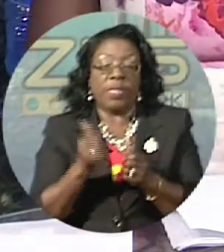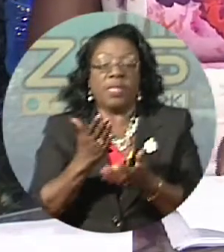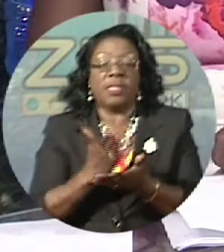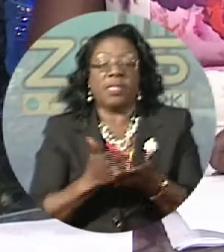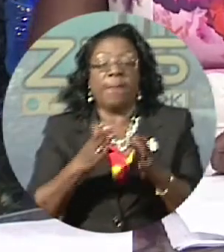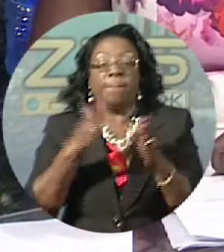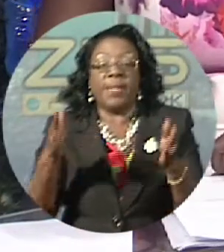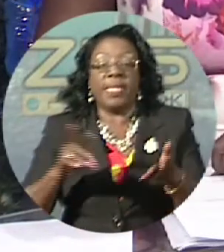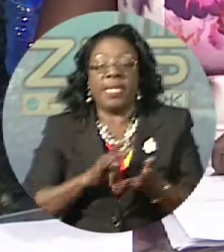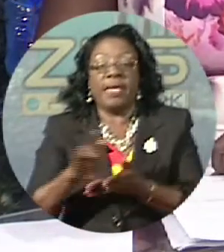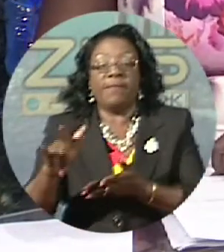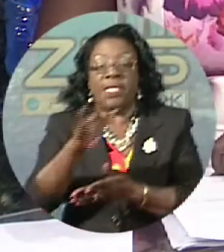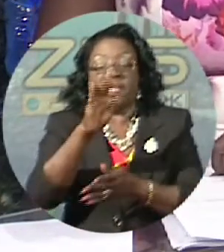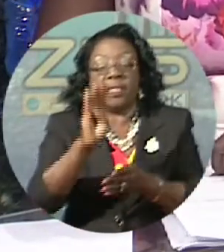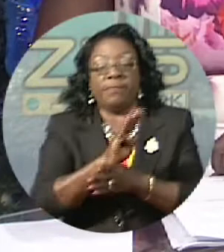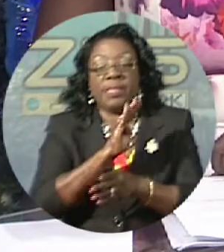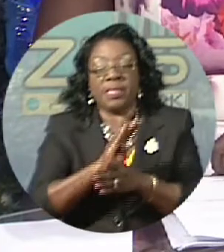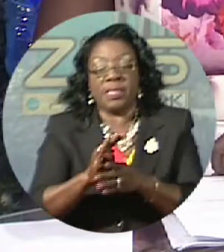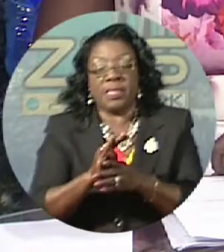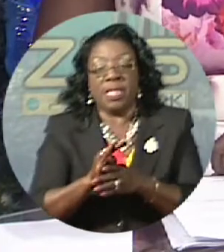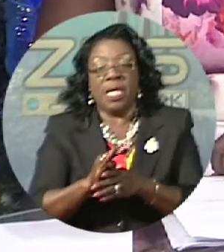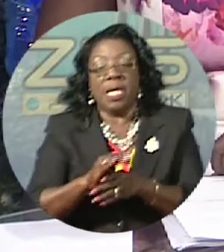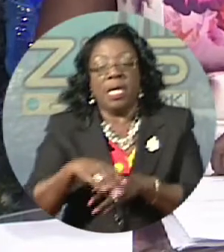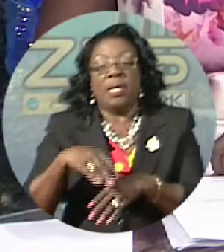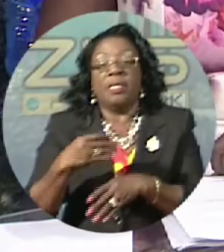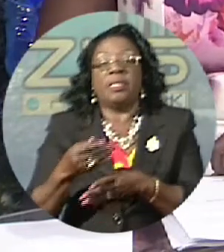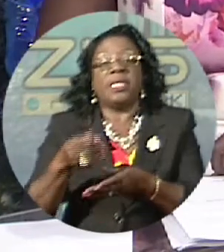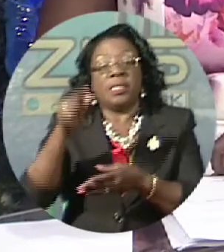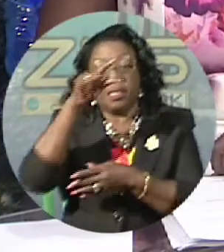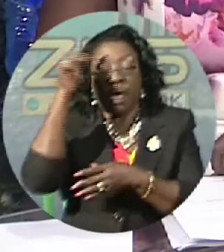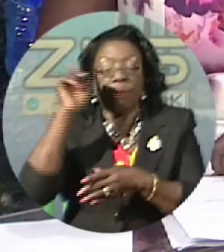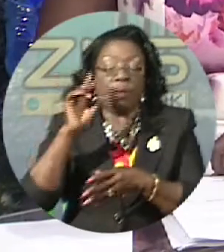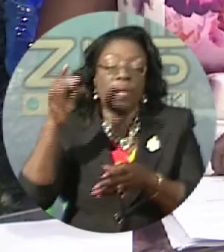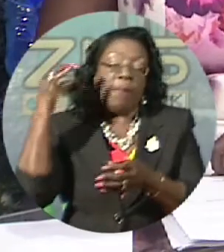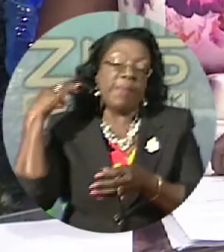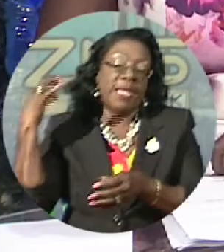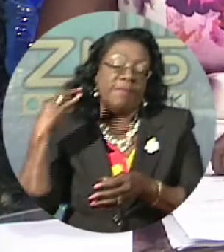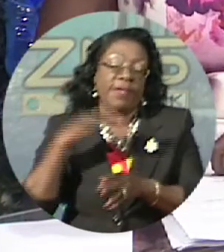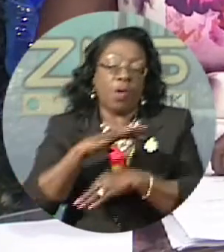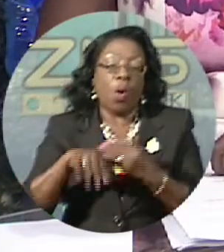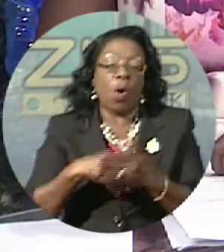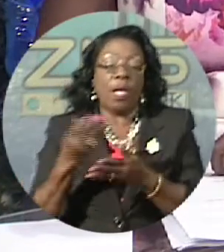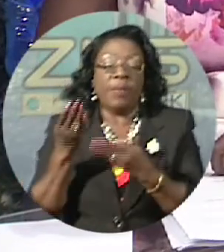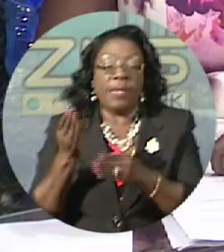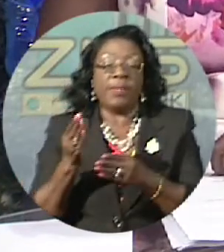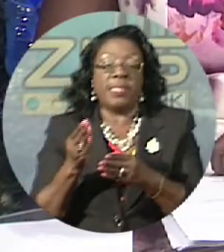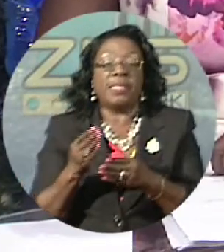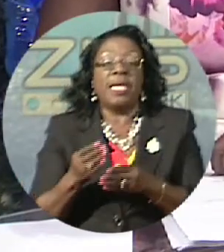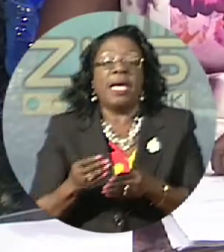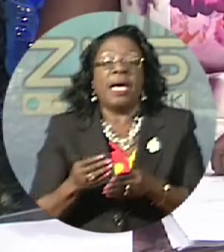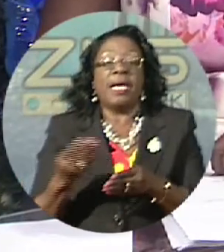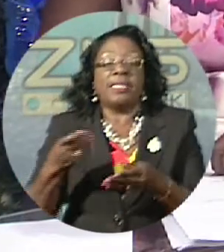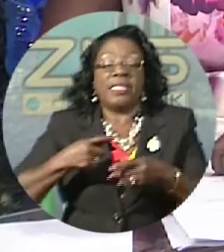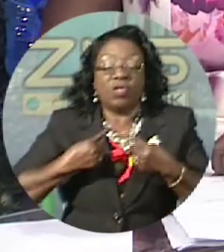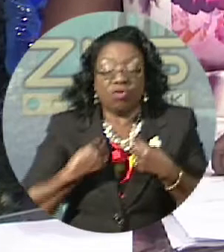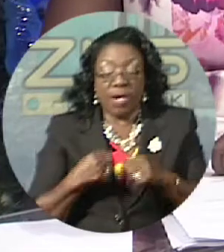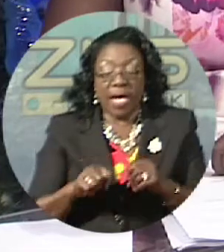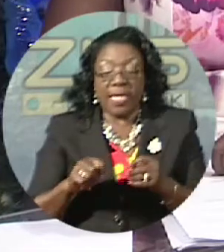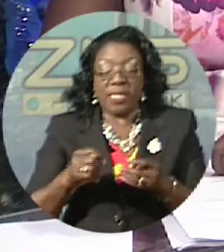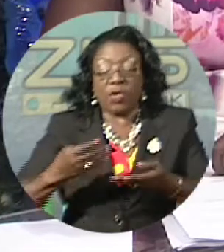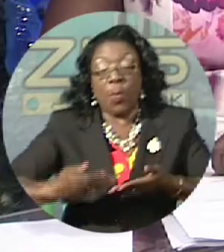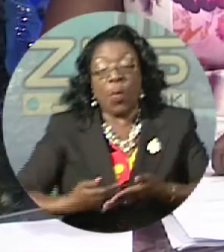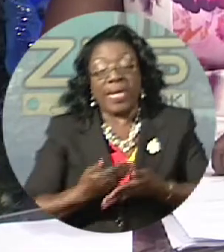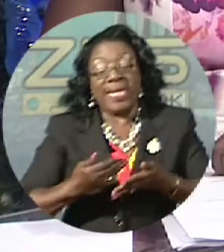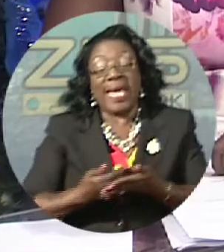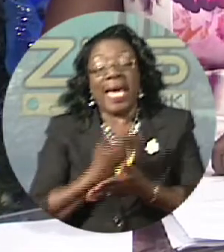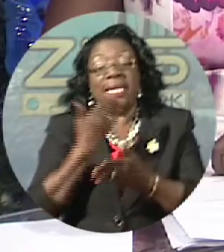that the government is confident will benefit all Bahamians as it seeks to modernize the industry. RCS Kayadali was on hand for those major